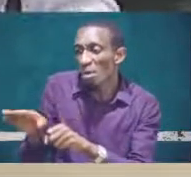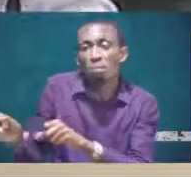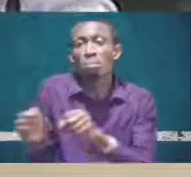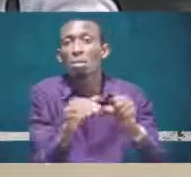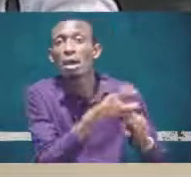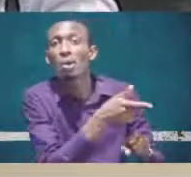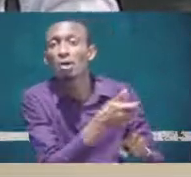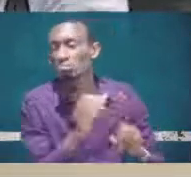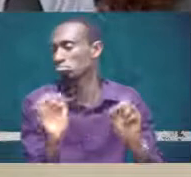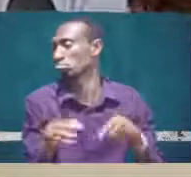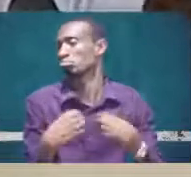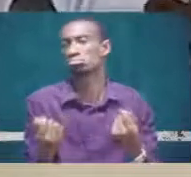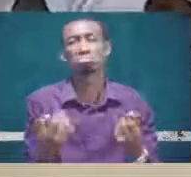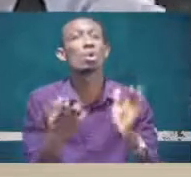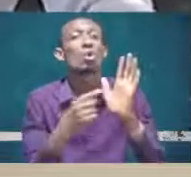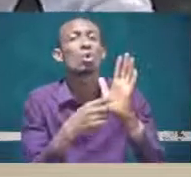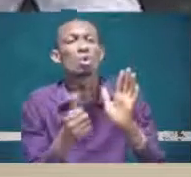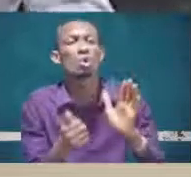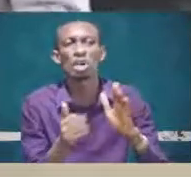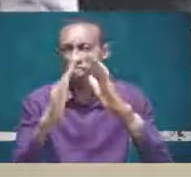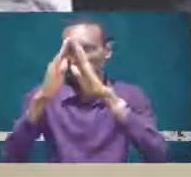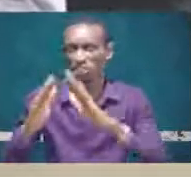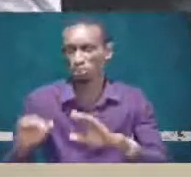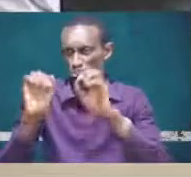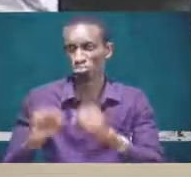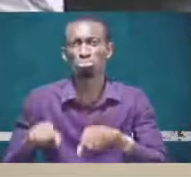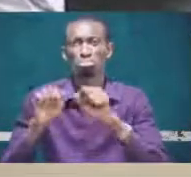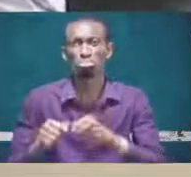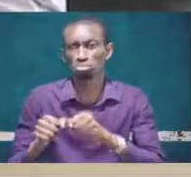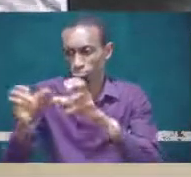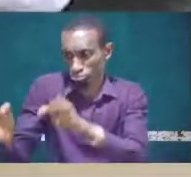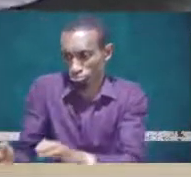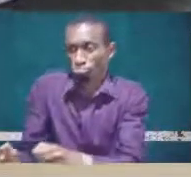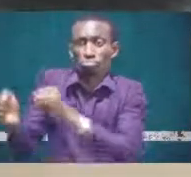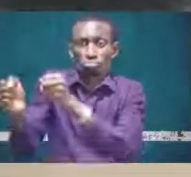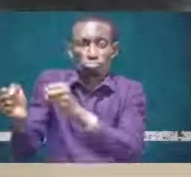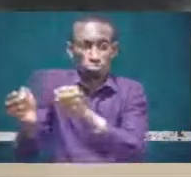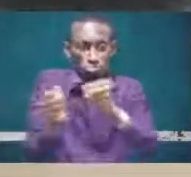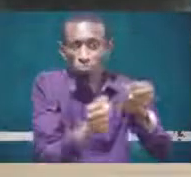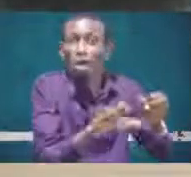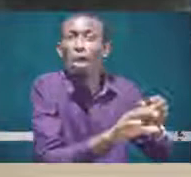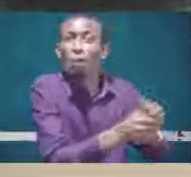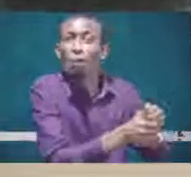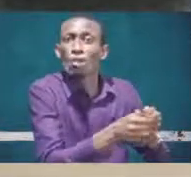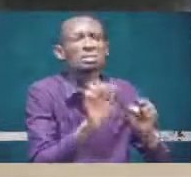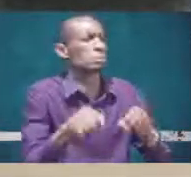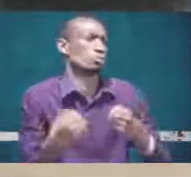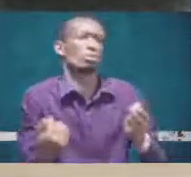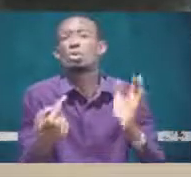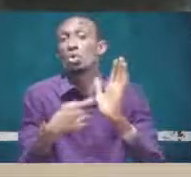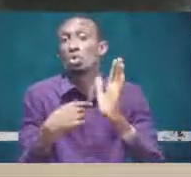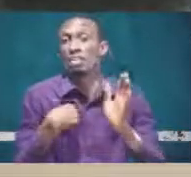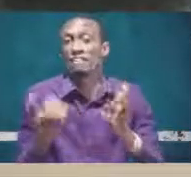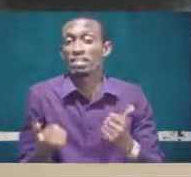is immobile. You cannot transfer a house from one place to another place. If I have a plot of land in Kayonza,